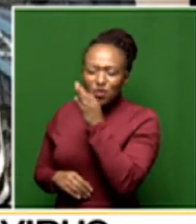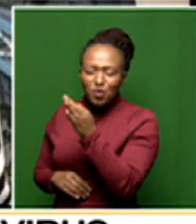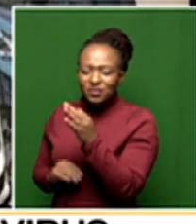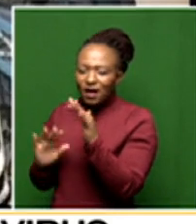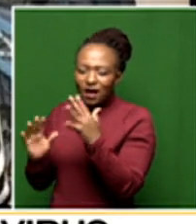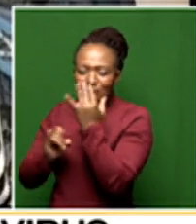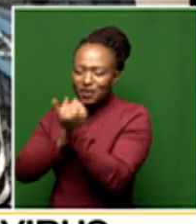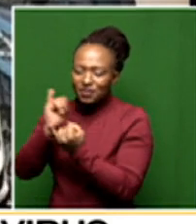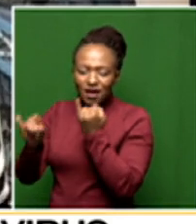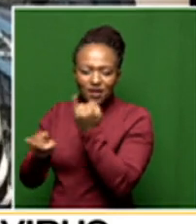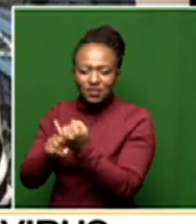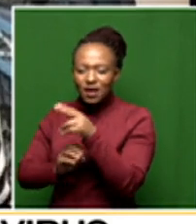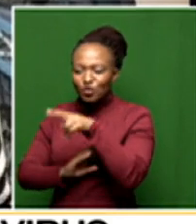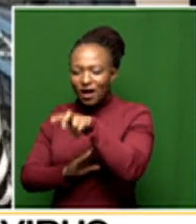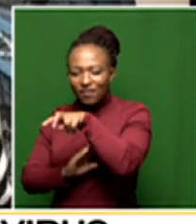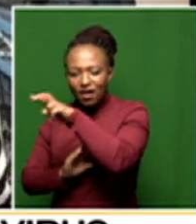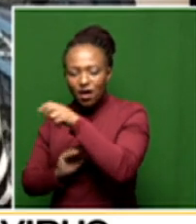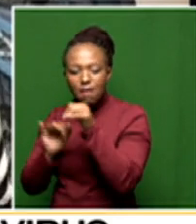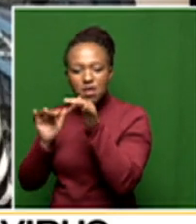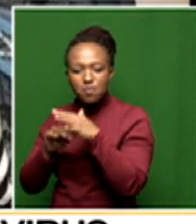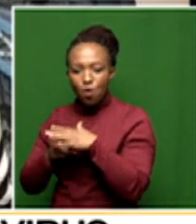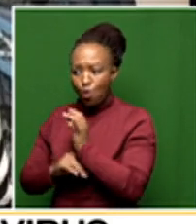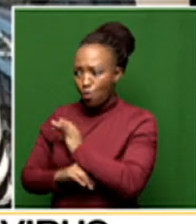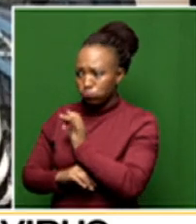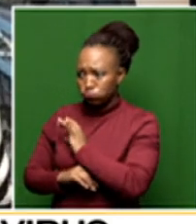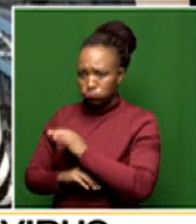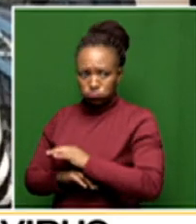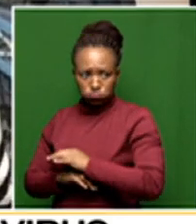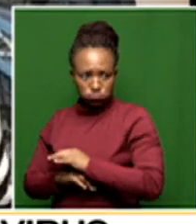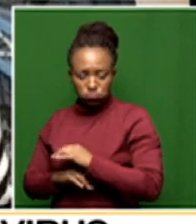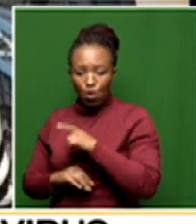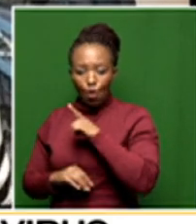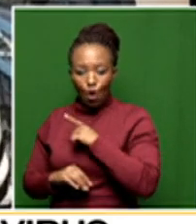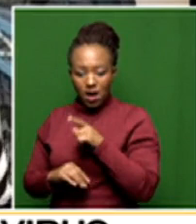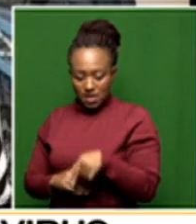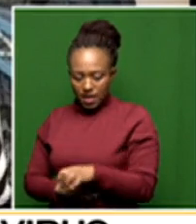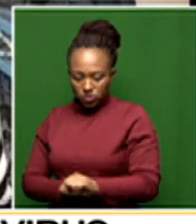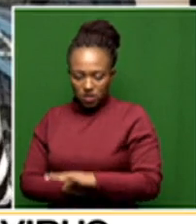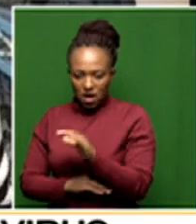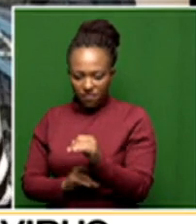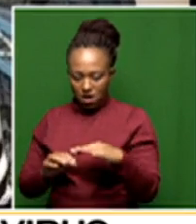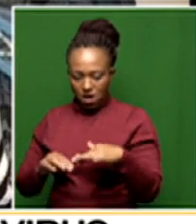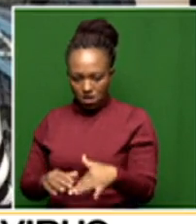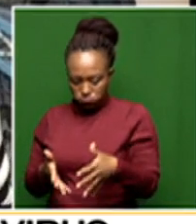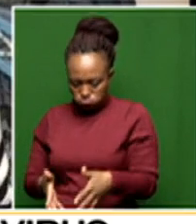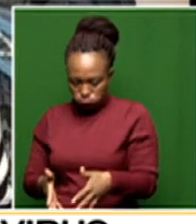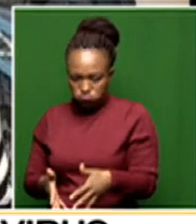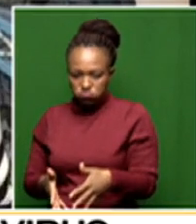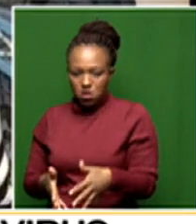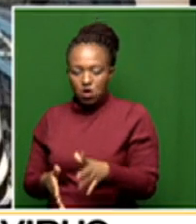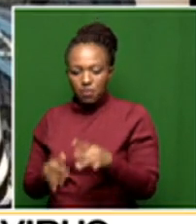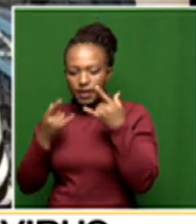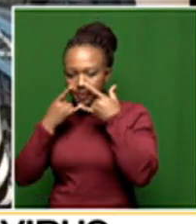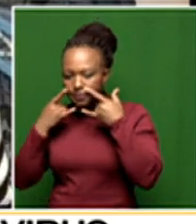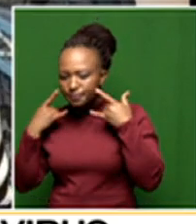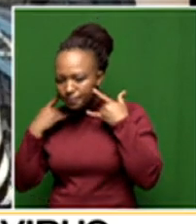Because international travel is something that people are very nervous about. Obviously, domestically, we have, you know, you've got to wear a